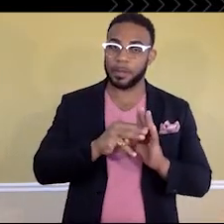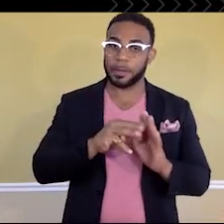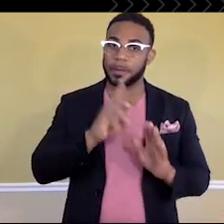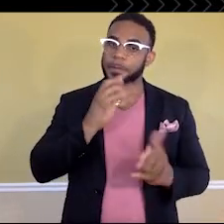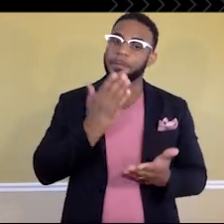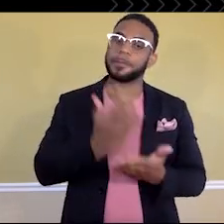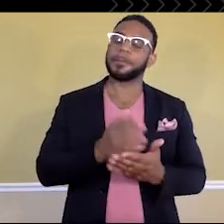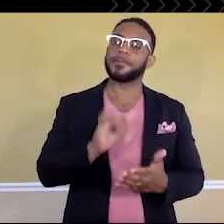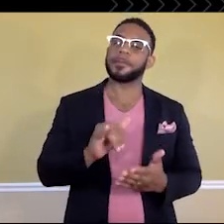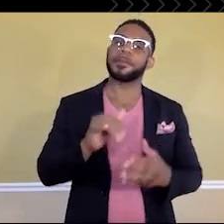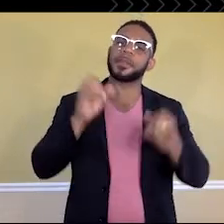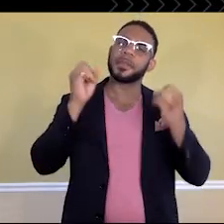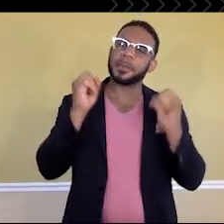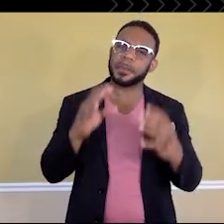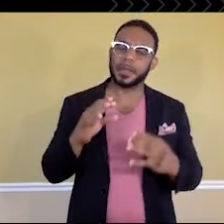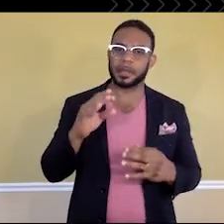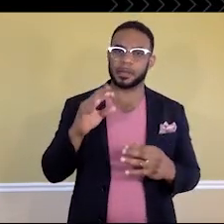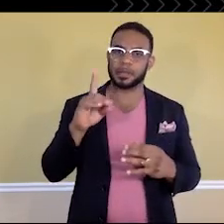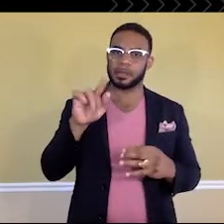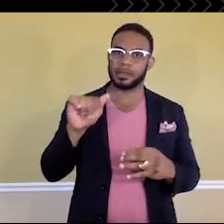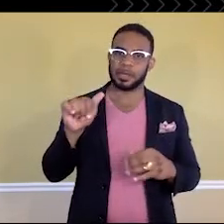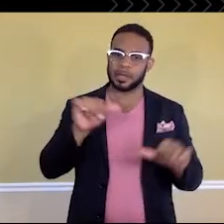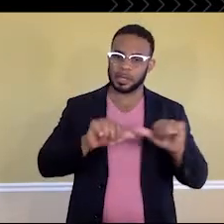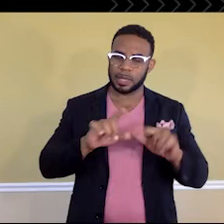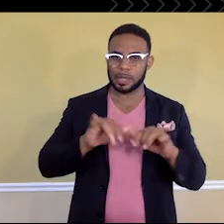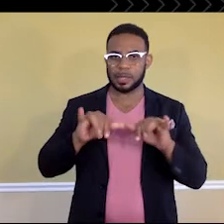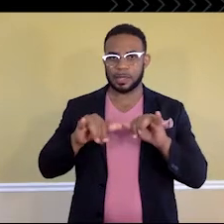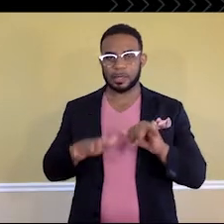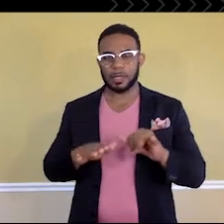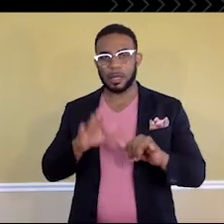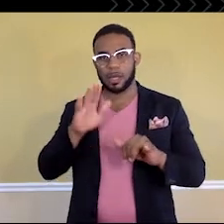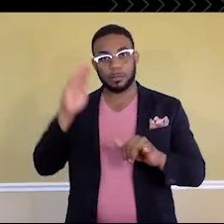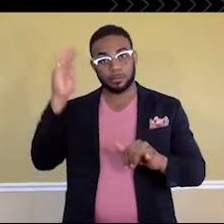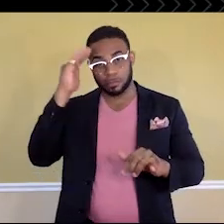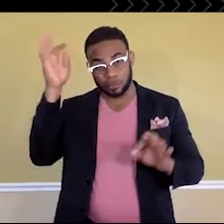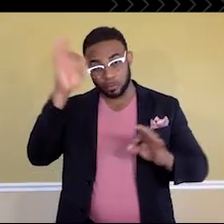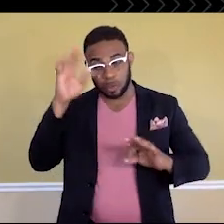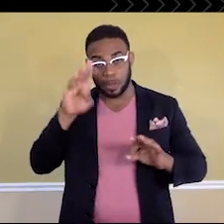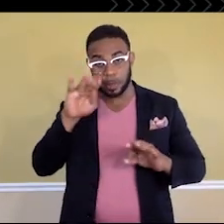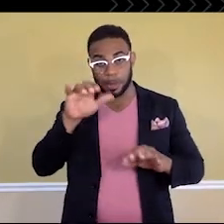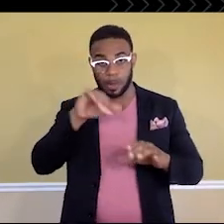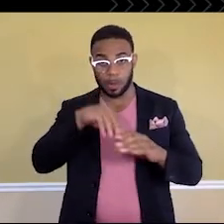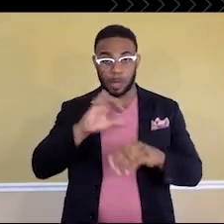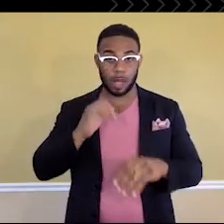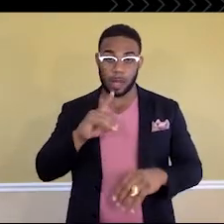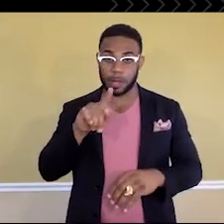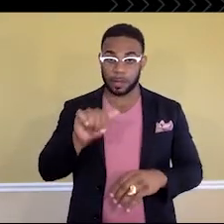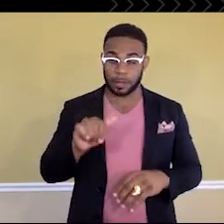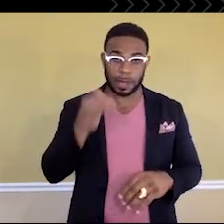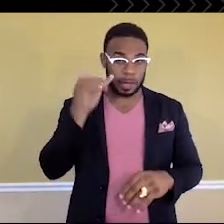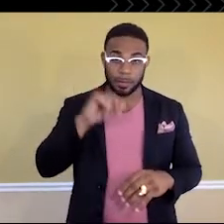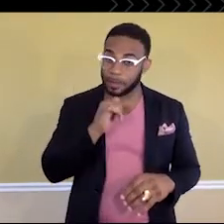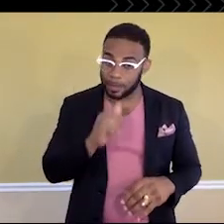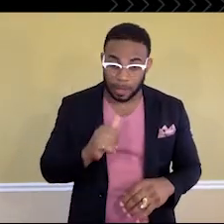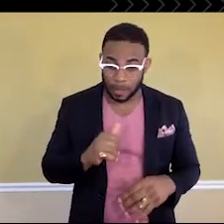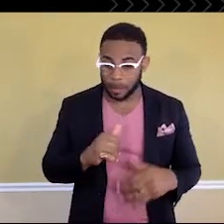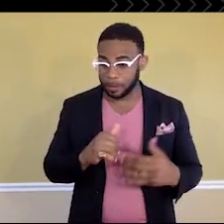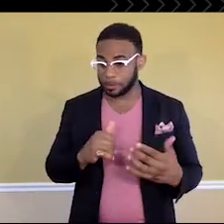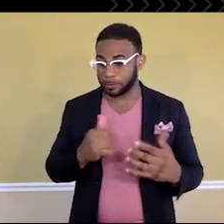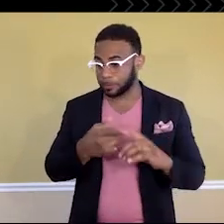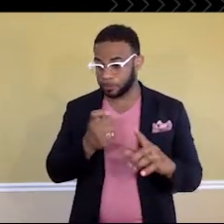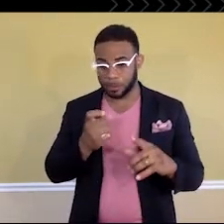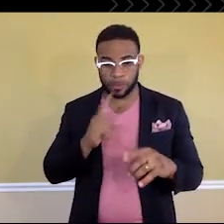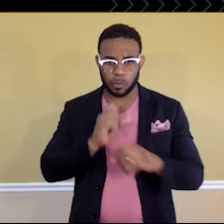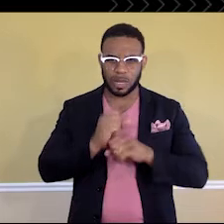the fact that so many data scientists and engineers are just unaware of the bias that's within our data. If you're not, if from